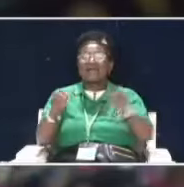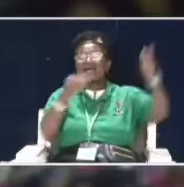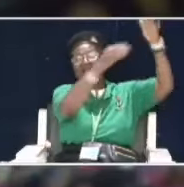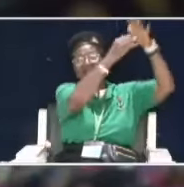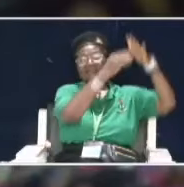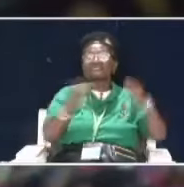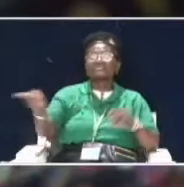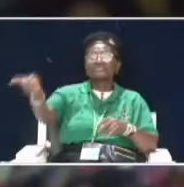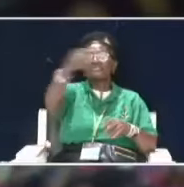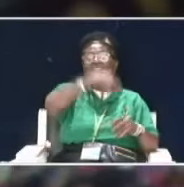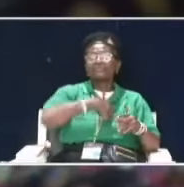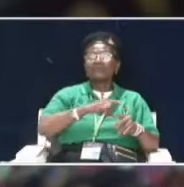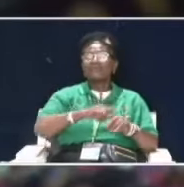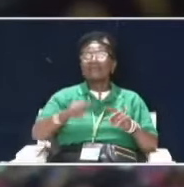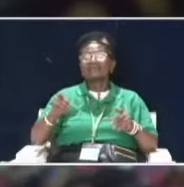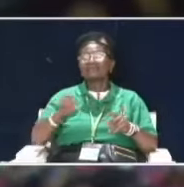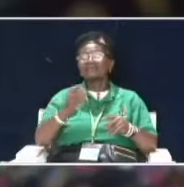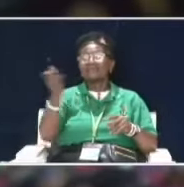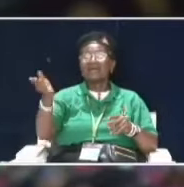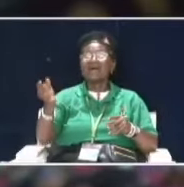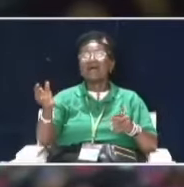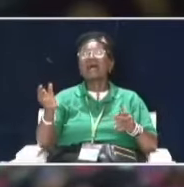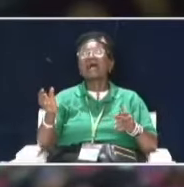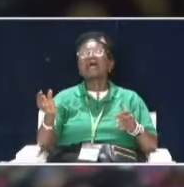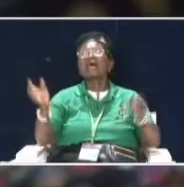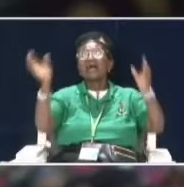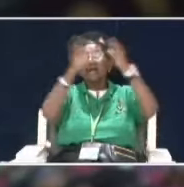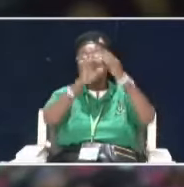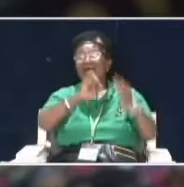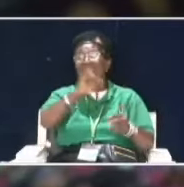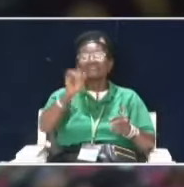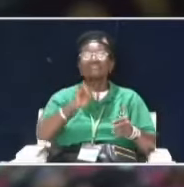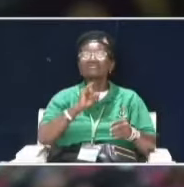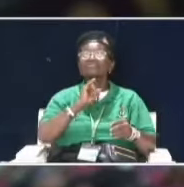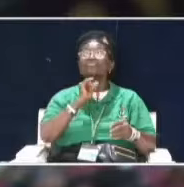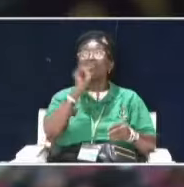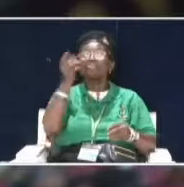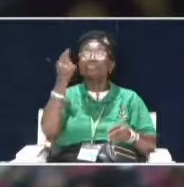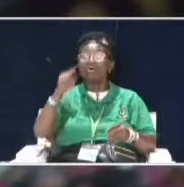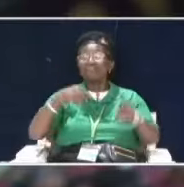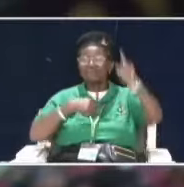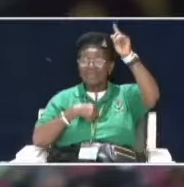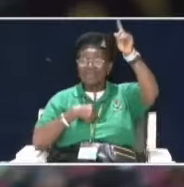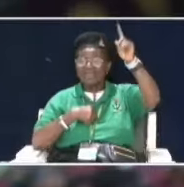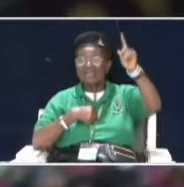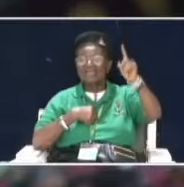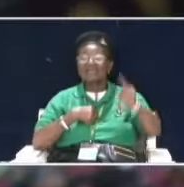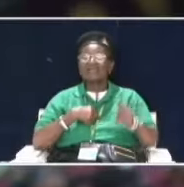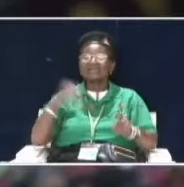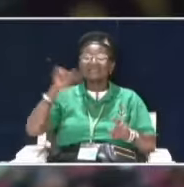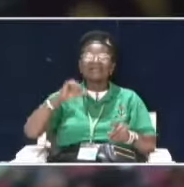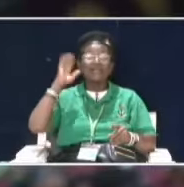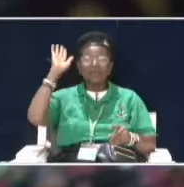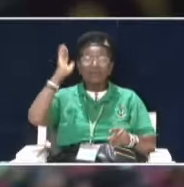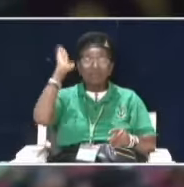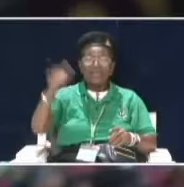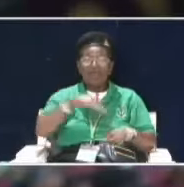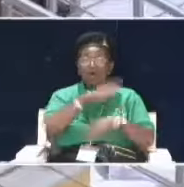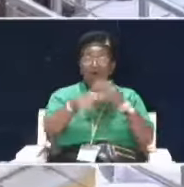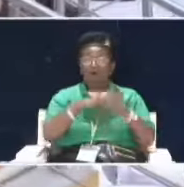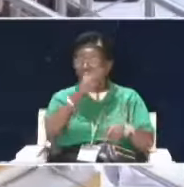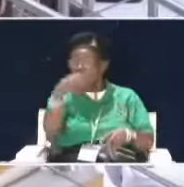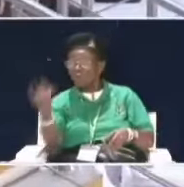he said, because they are gathering not of me, they will all fall for your sake.